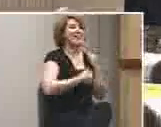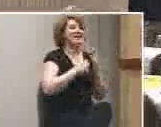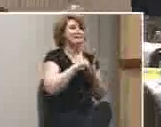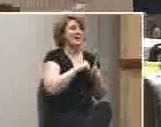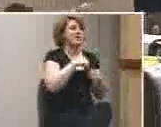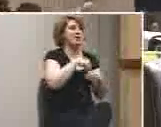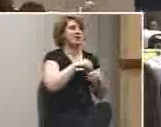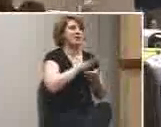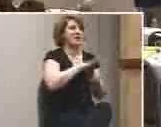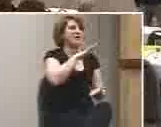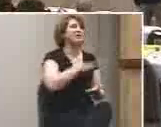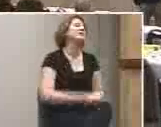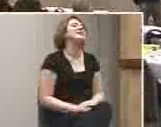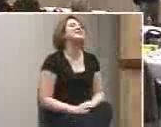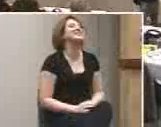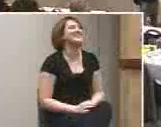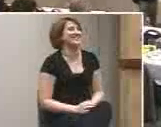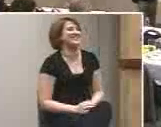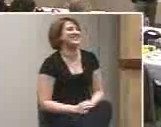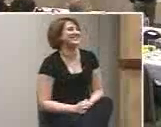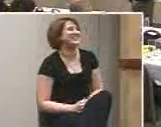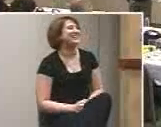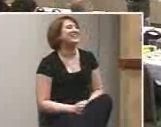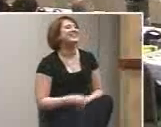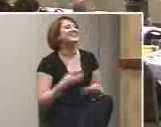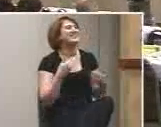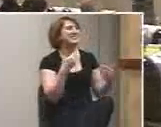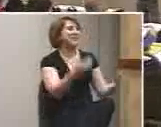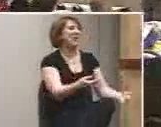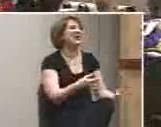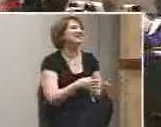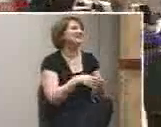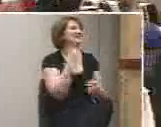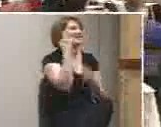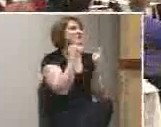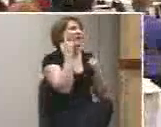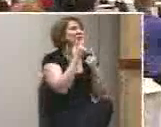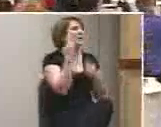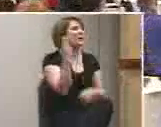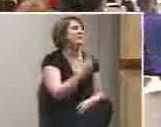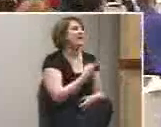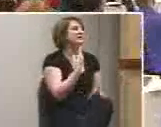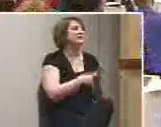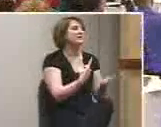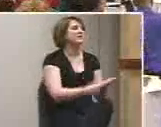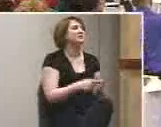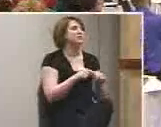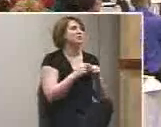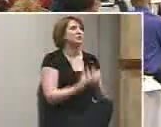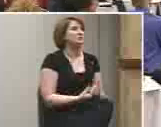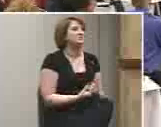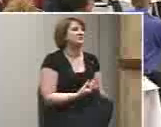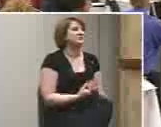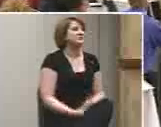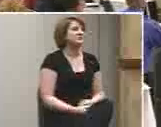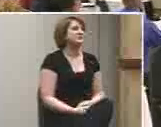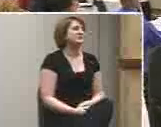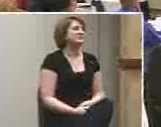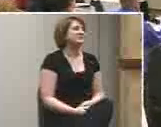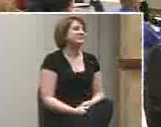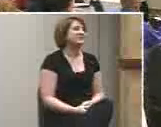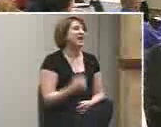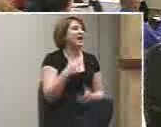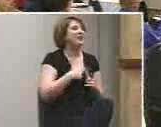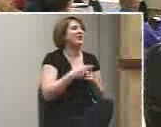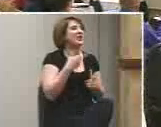Okay. Second to last page. Spend some time thinking about it. We're going to come back and discuss as a group, and then we're going to do another one